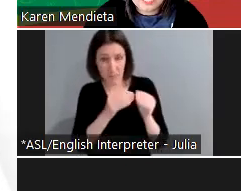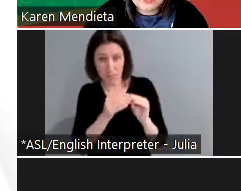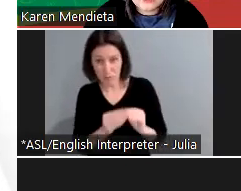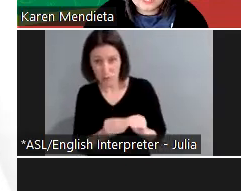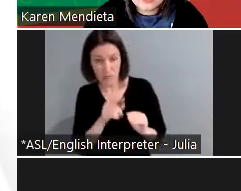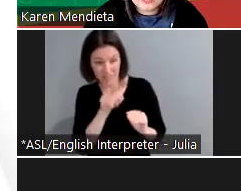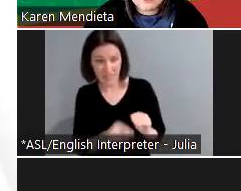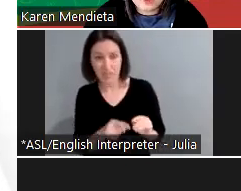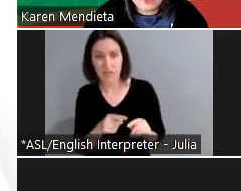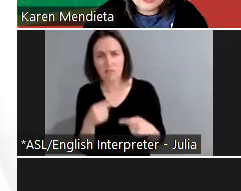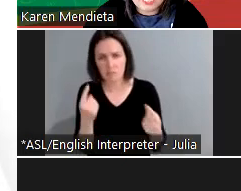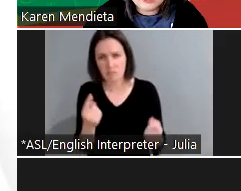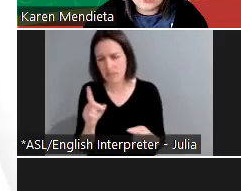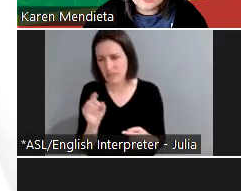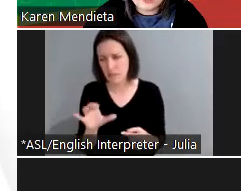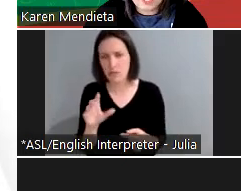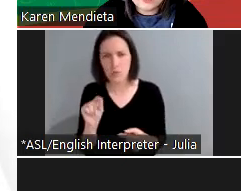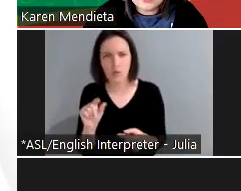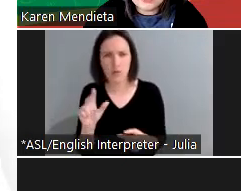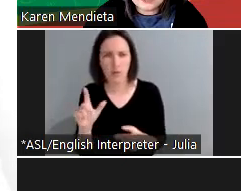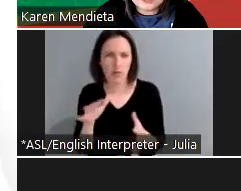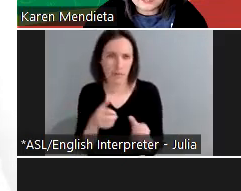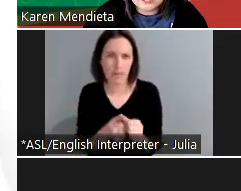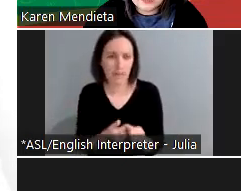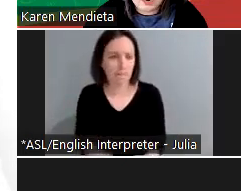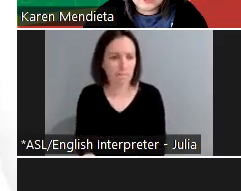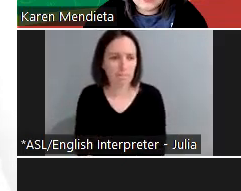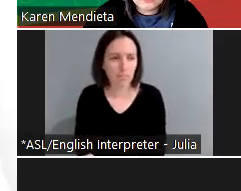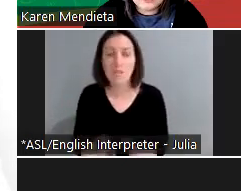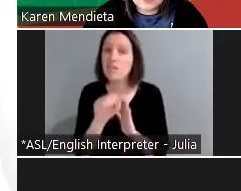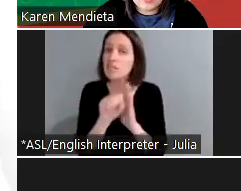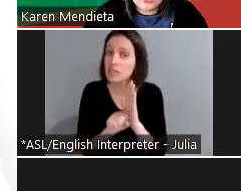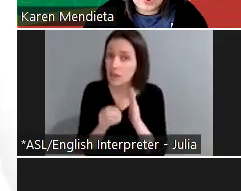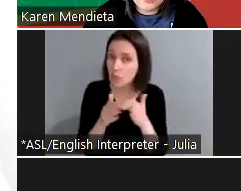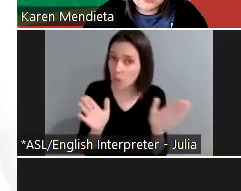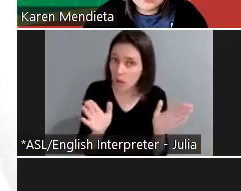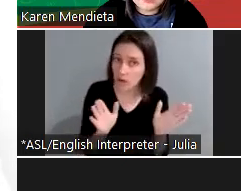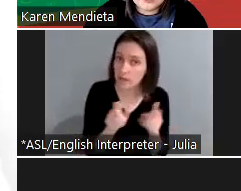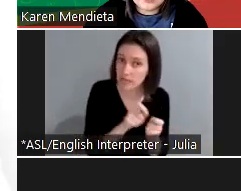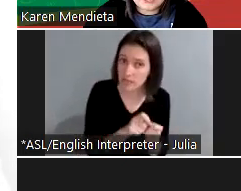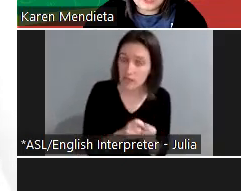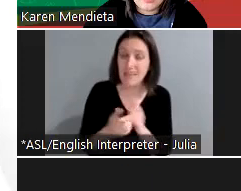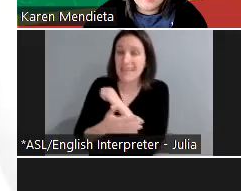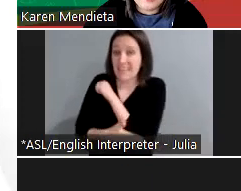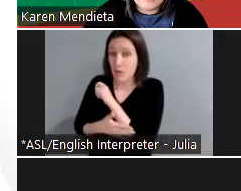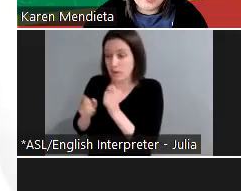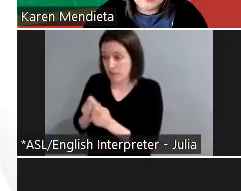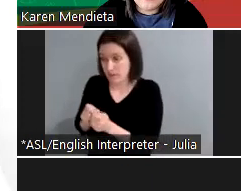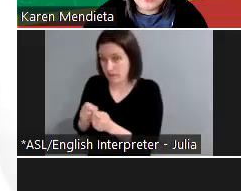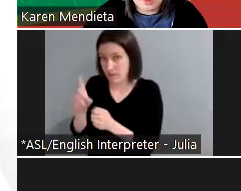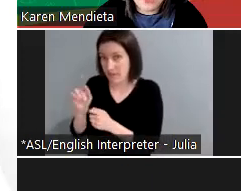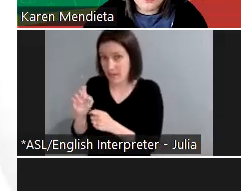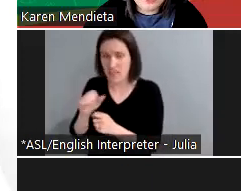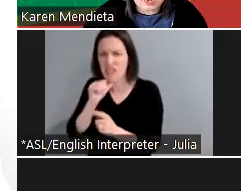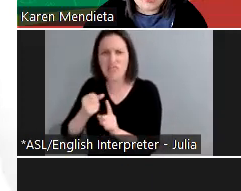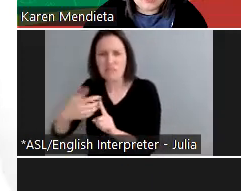The data discussed in the following slides are statewide statistics. County-specific data will not be discussed in detail, but can be